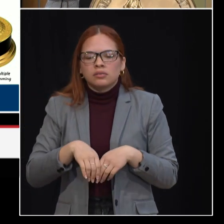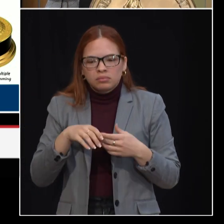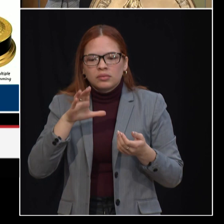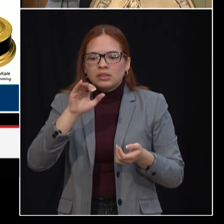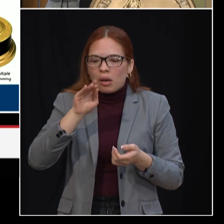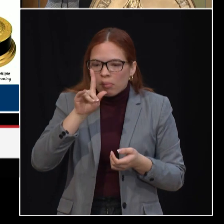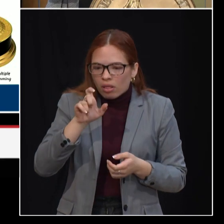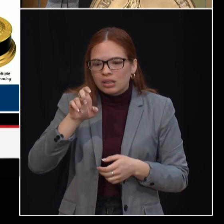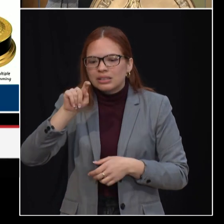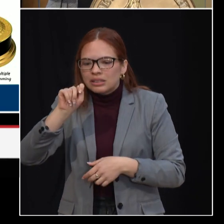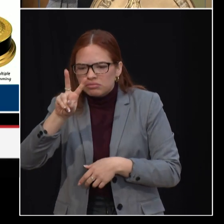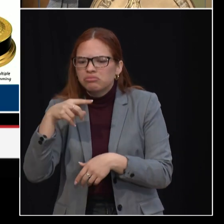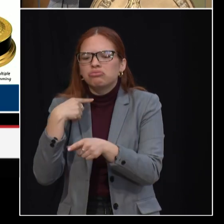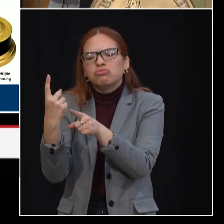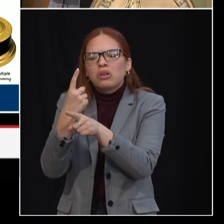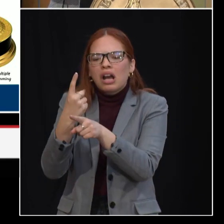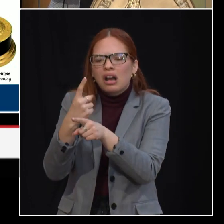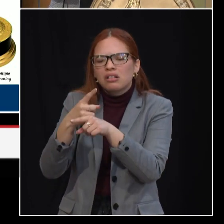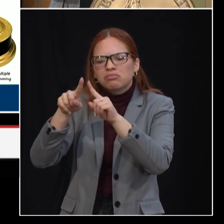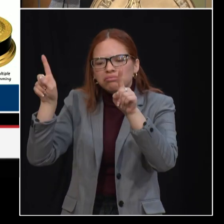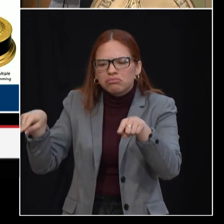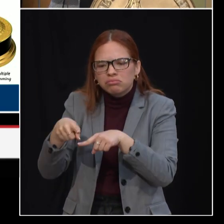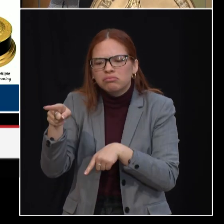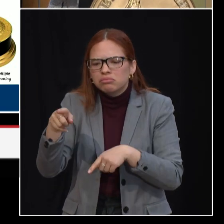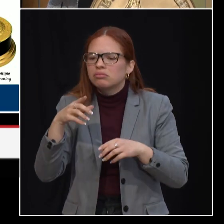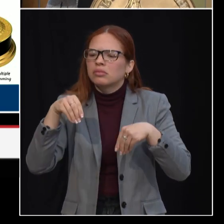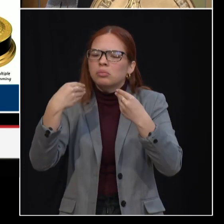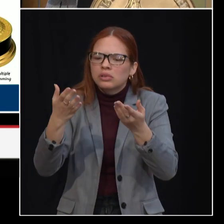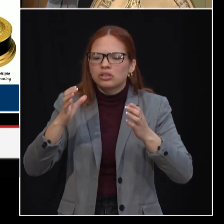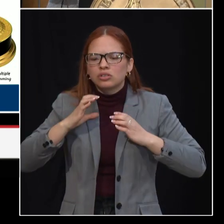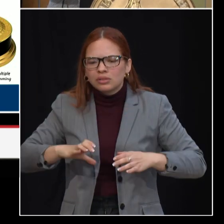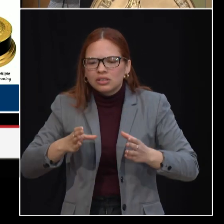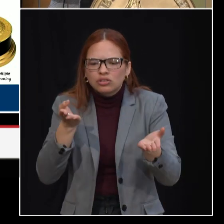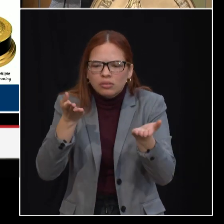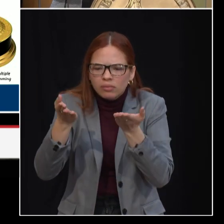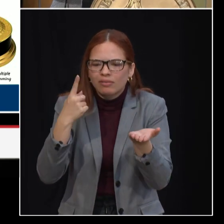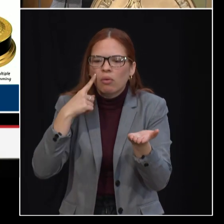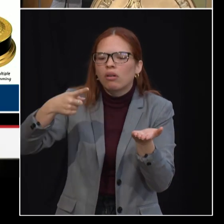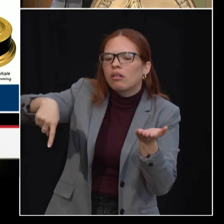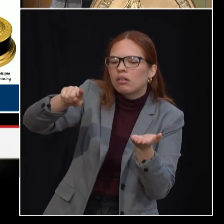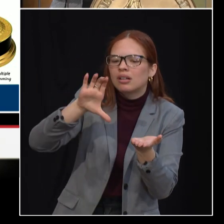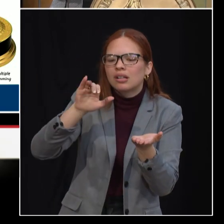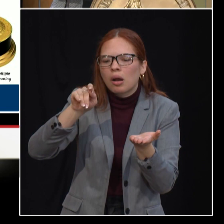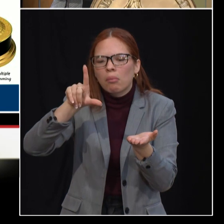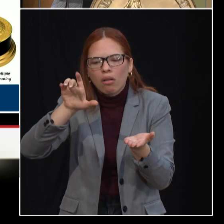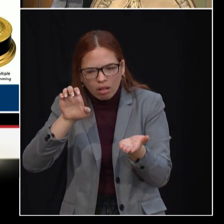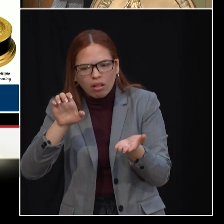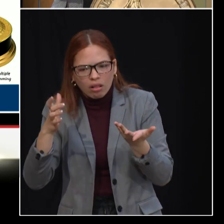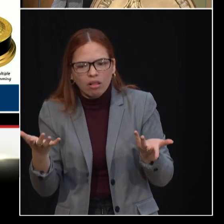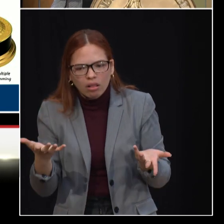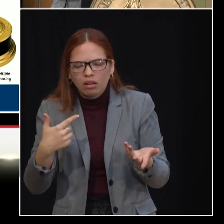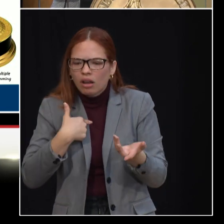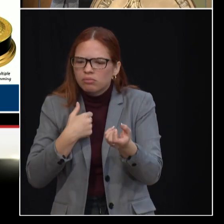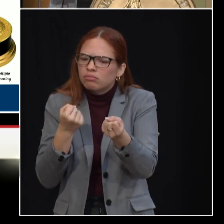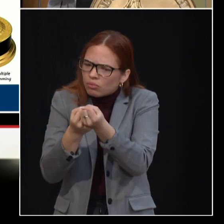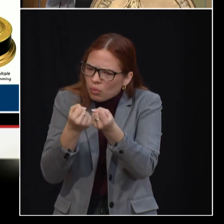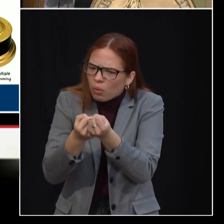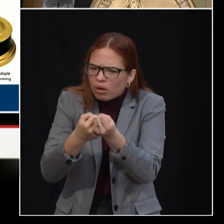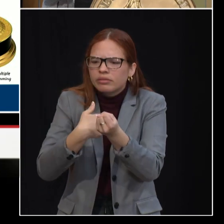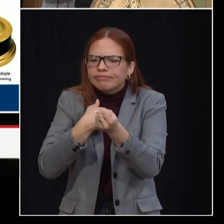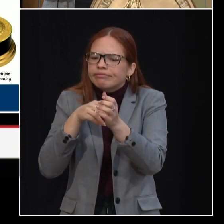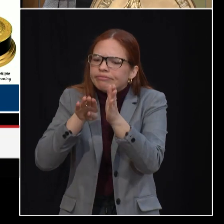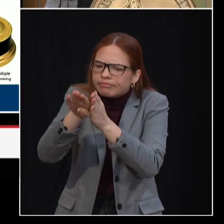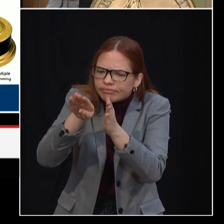regulatory entity, providing customer service for cable subscribers, and we support, promote, develop,